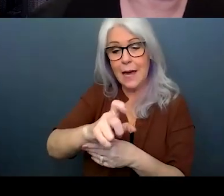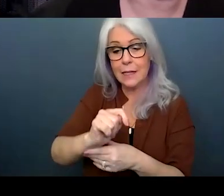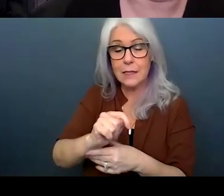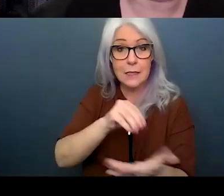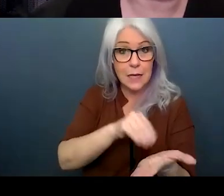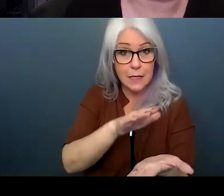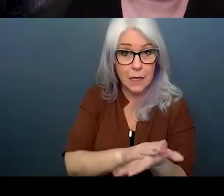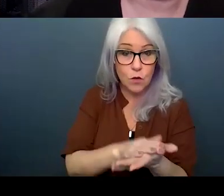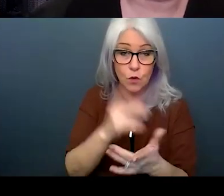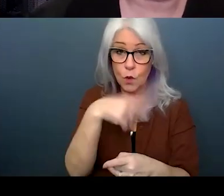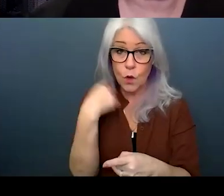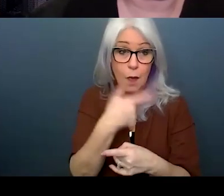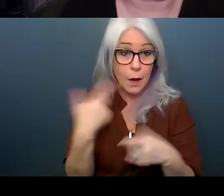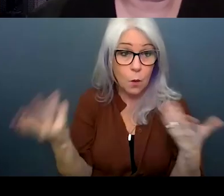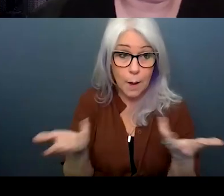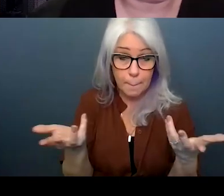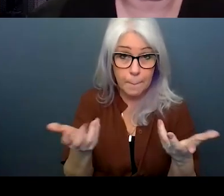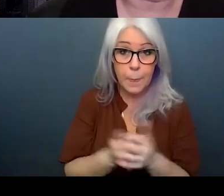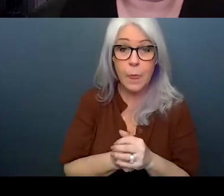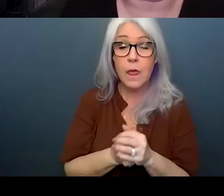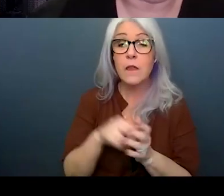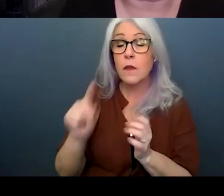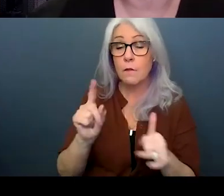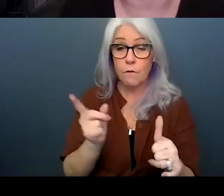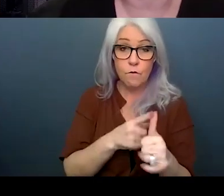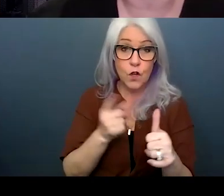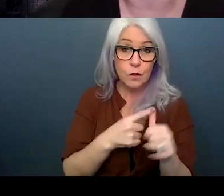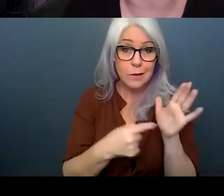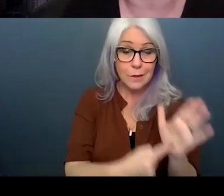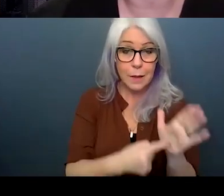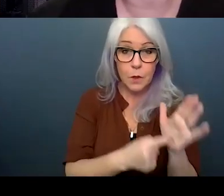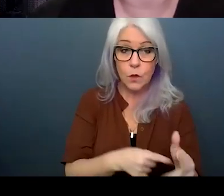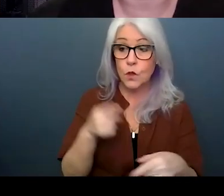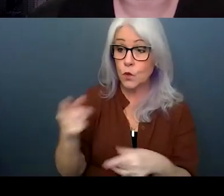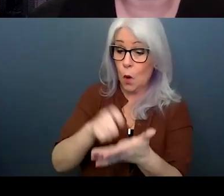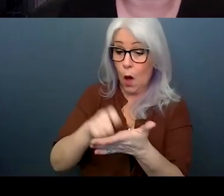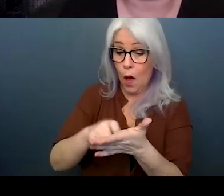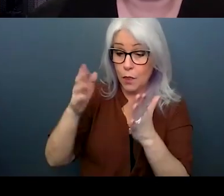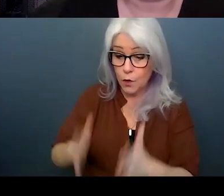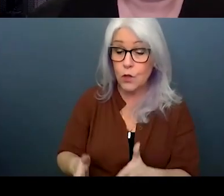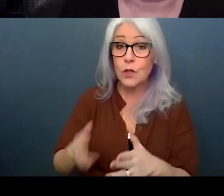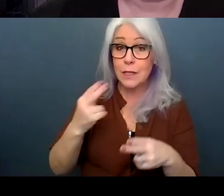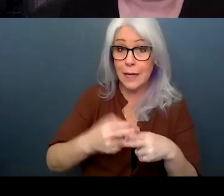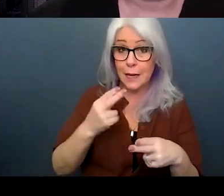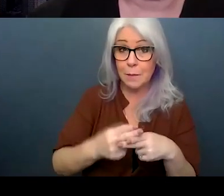quote might look like. Note this first example is one where the author's name is used in the signal